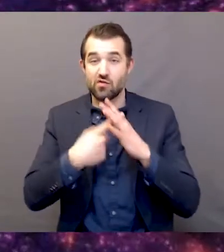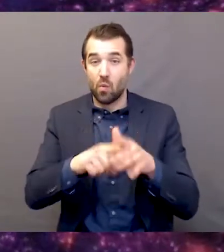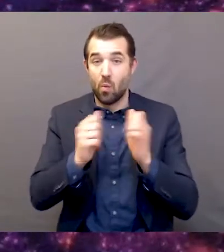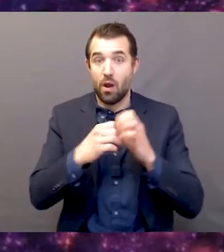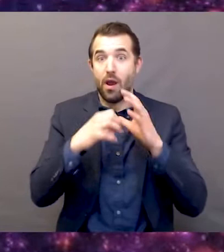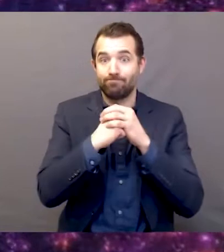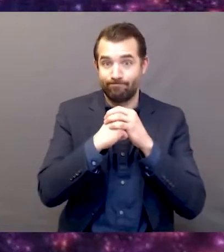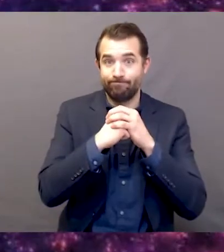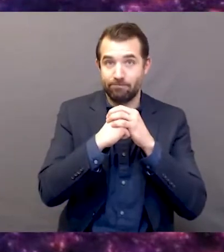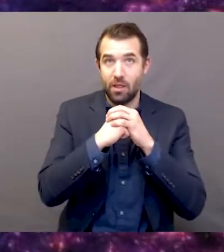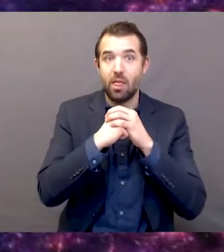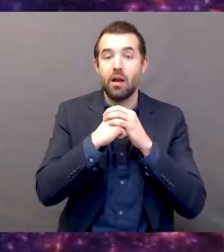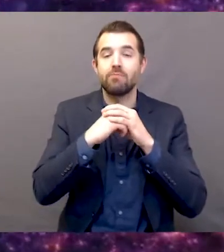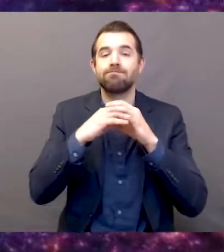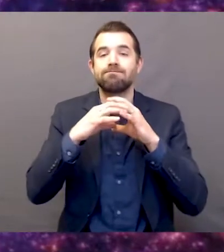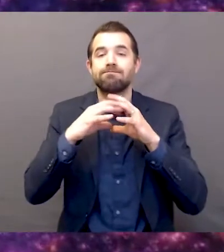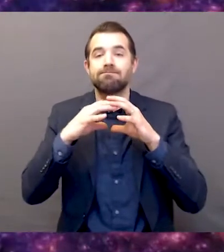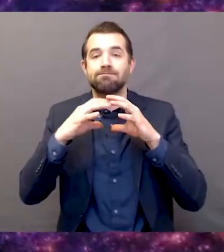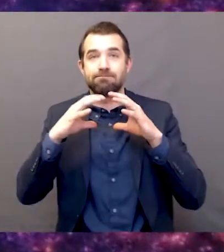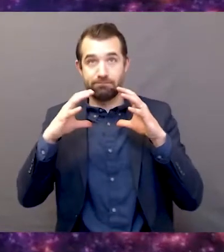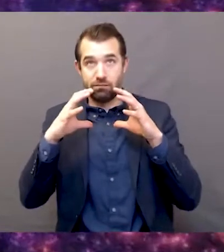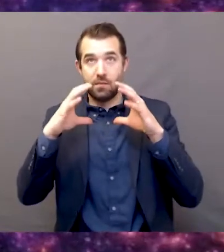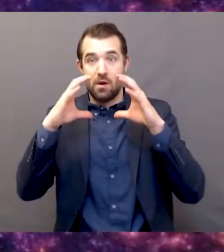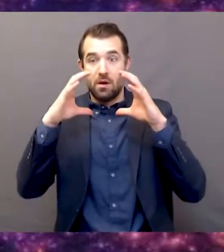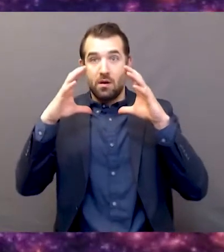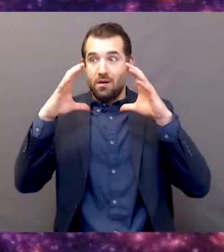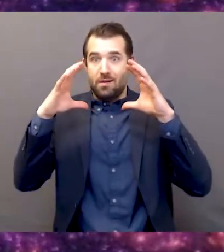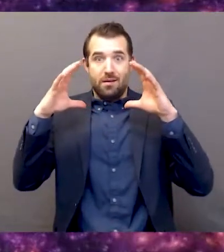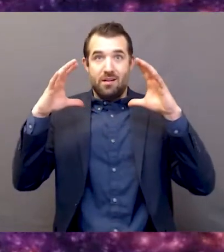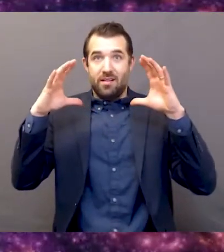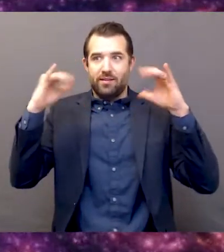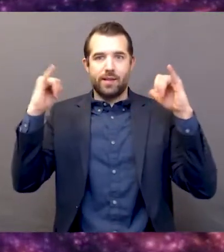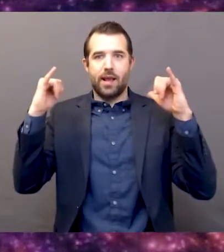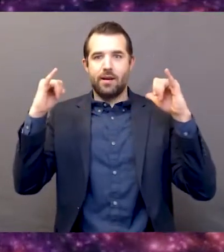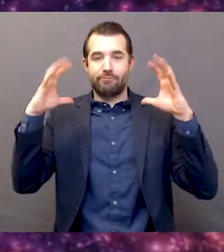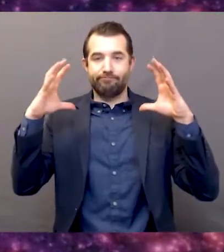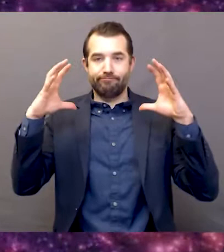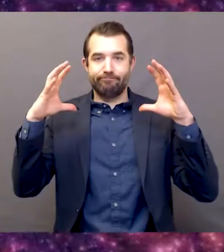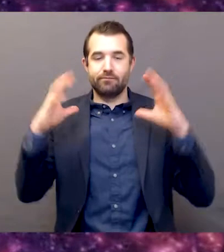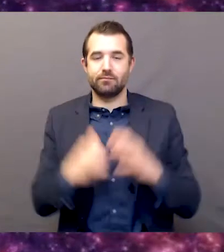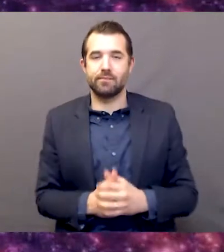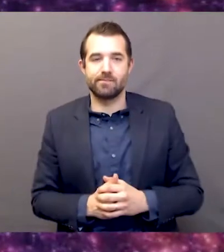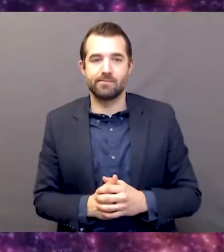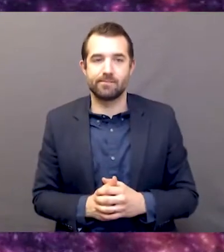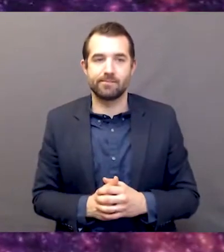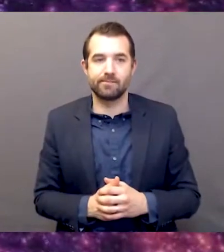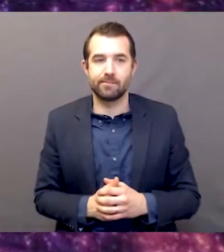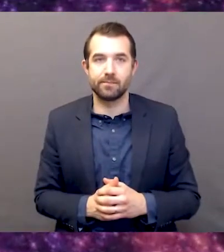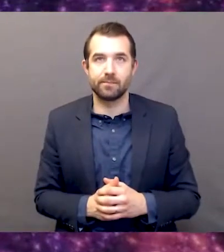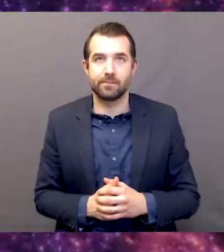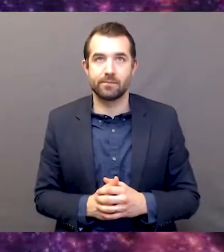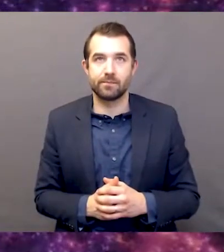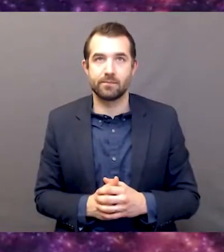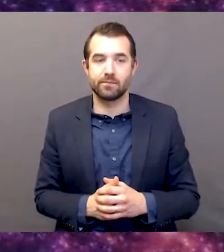the center, they rose to high in the atmosphere. We're looking at M87 from this side over here, and you see two bubbles that have